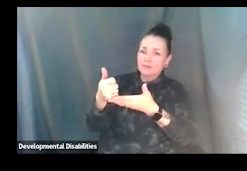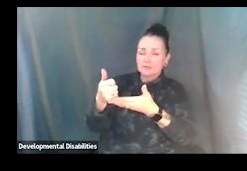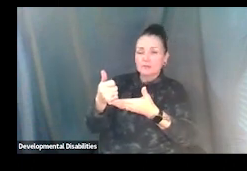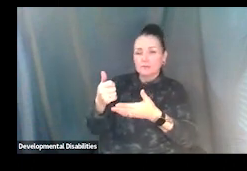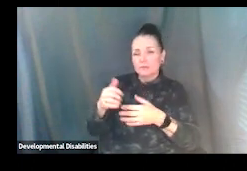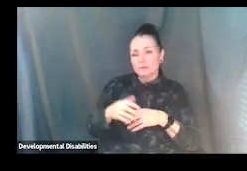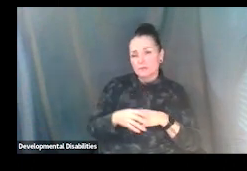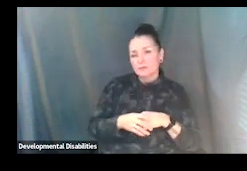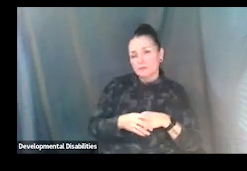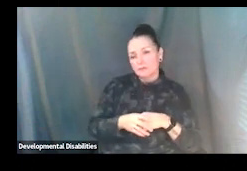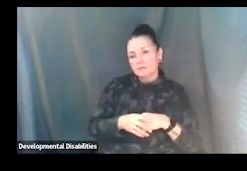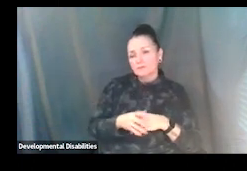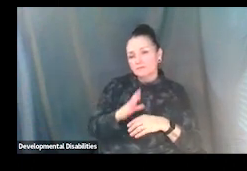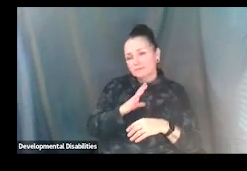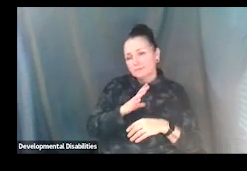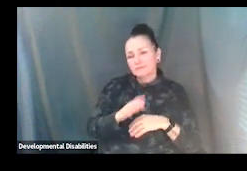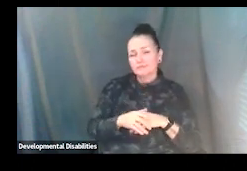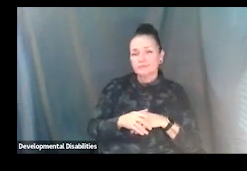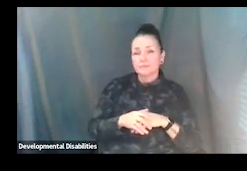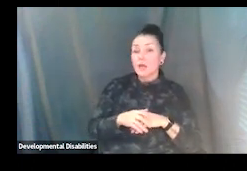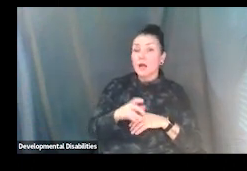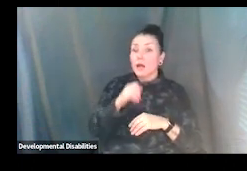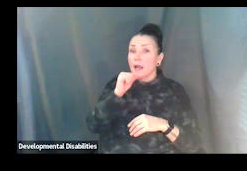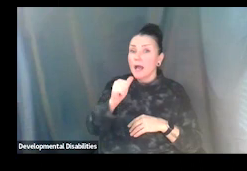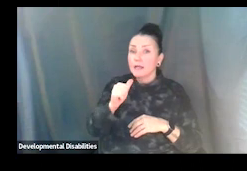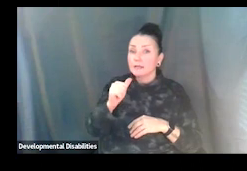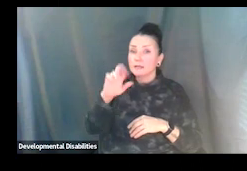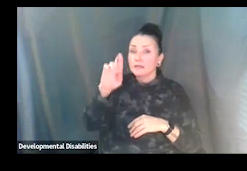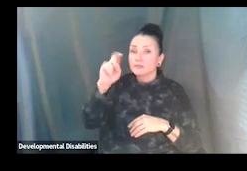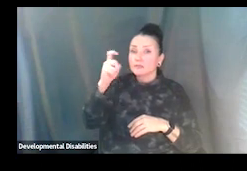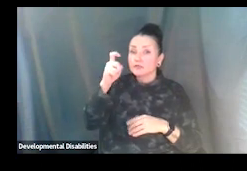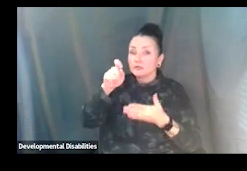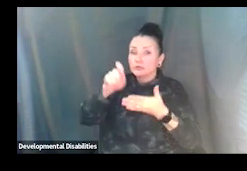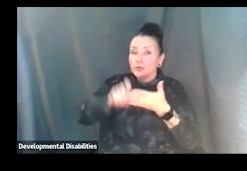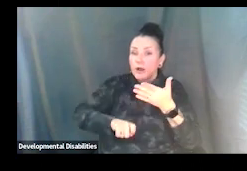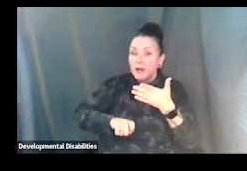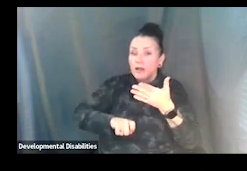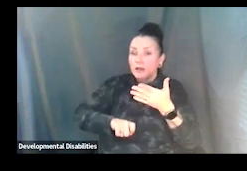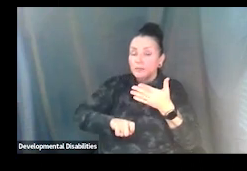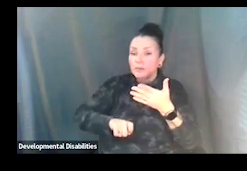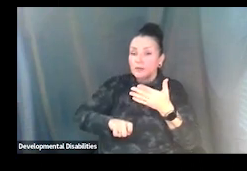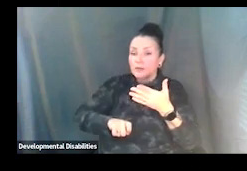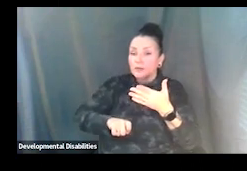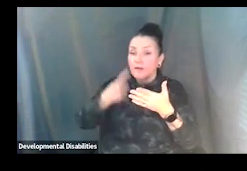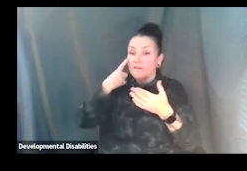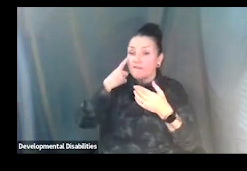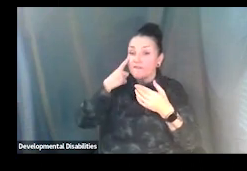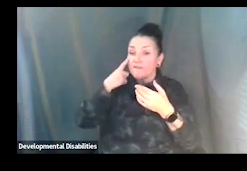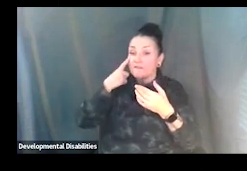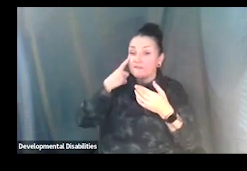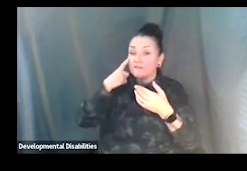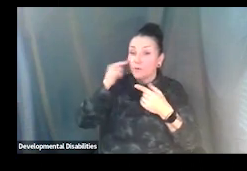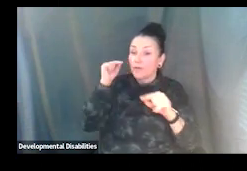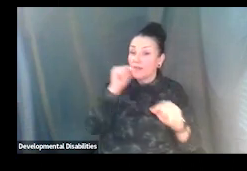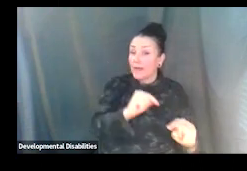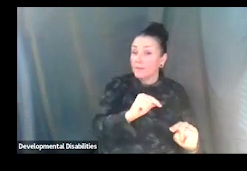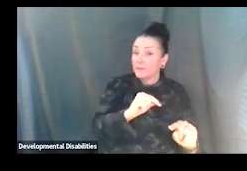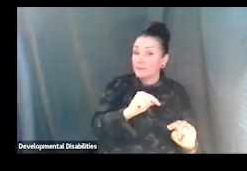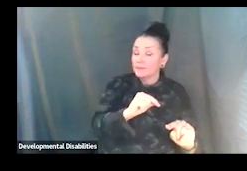make a parent feel better, but I think we can often tell how a child is doing by looking at their parents and seeing how well they feel and how well they're doing.